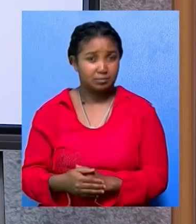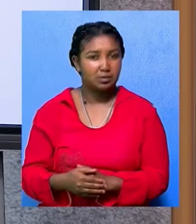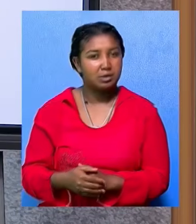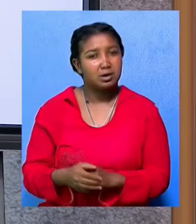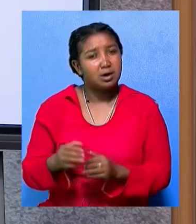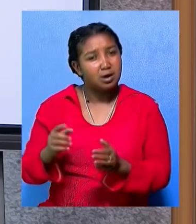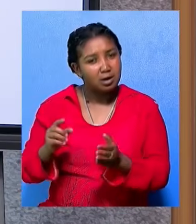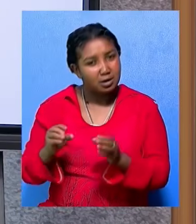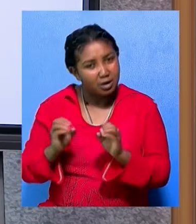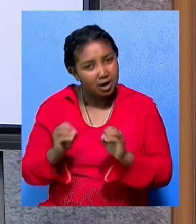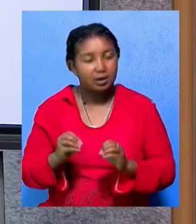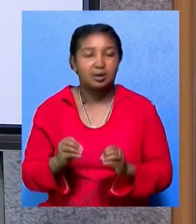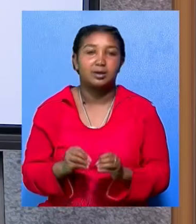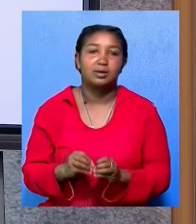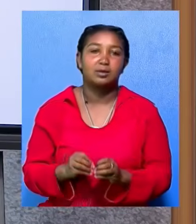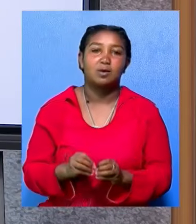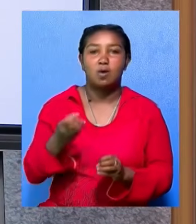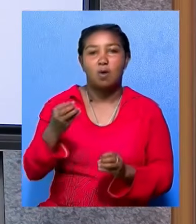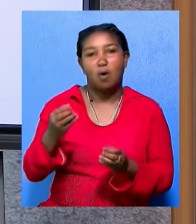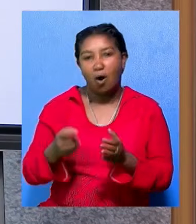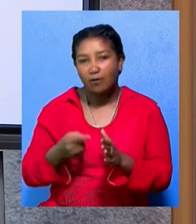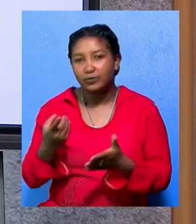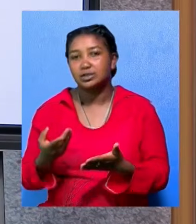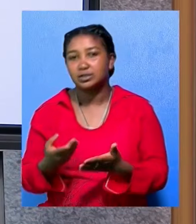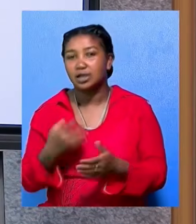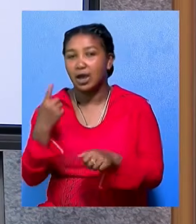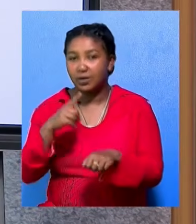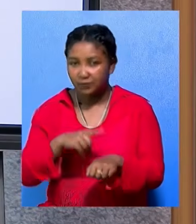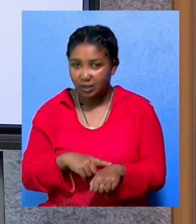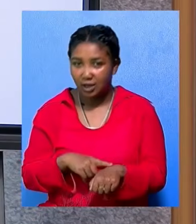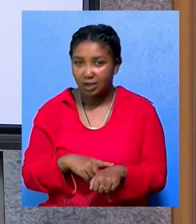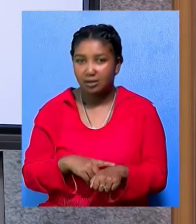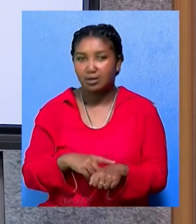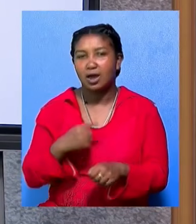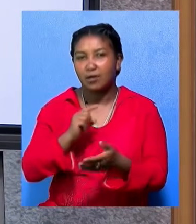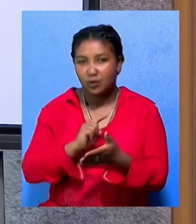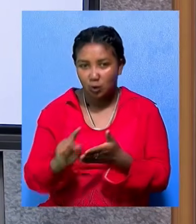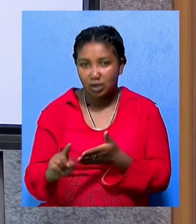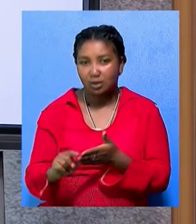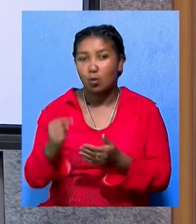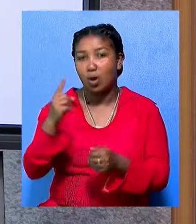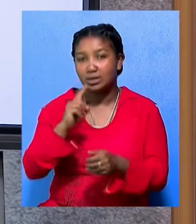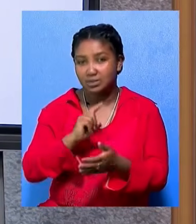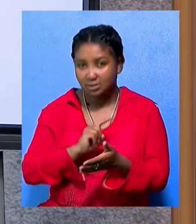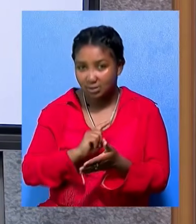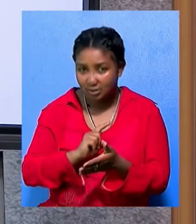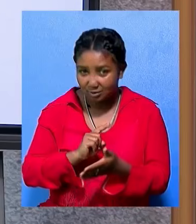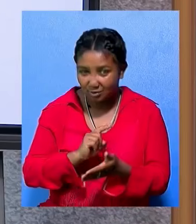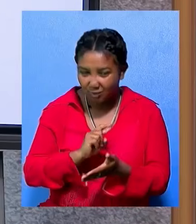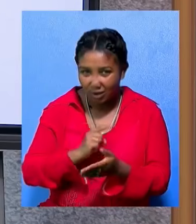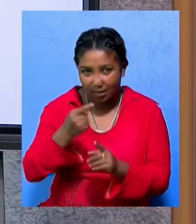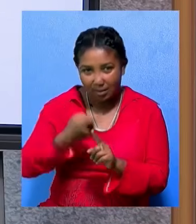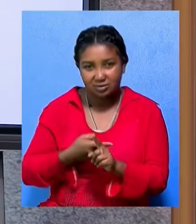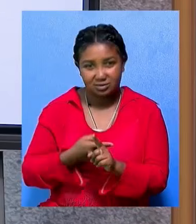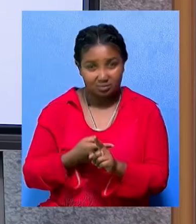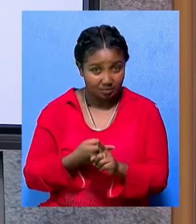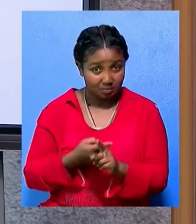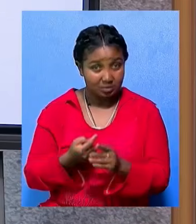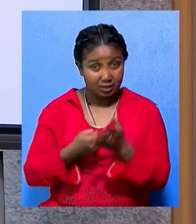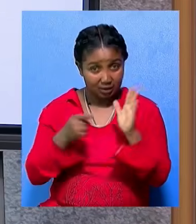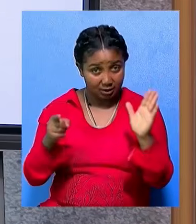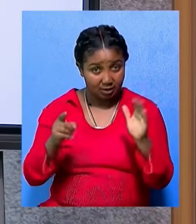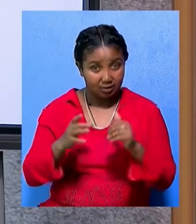rarely, seldom, often, and every day, every week, once a month, and so forth. Is it